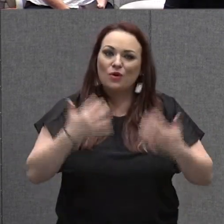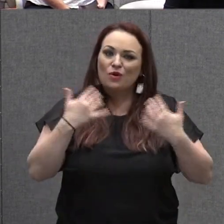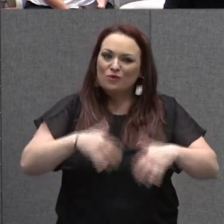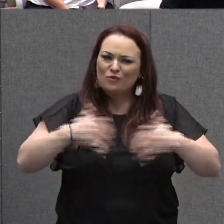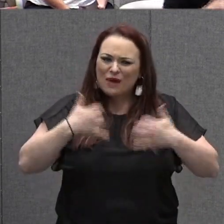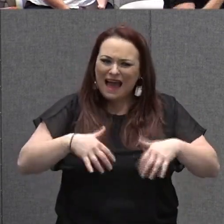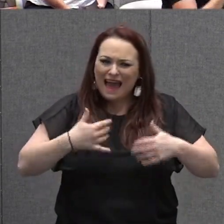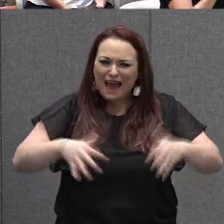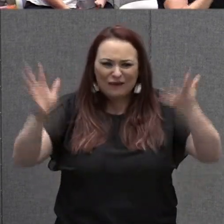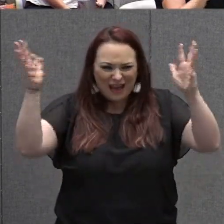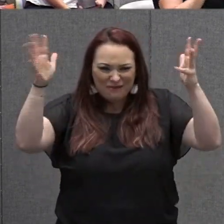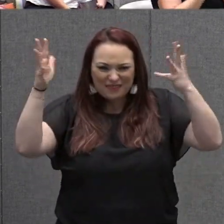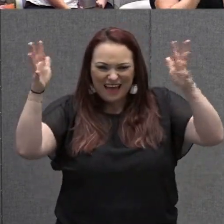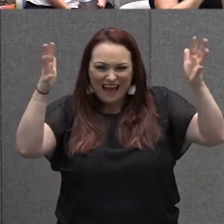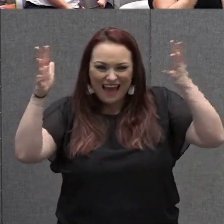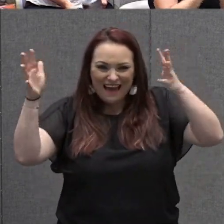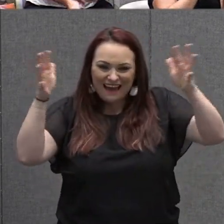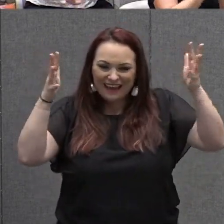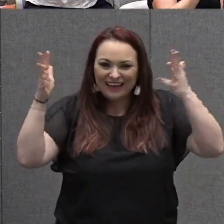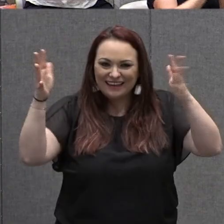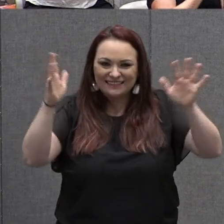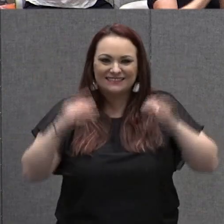Wow, give yourselves a round of applause.